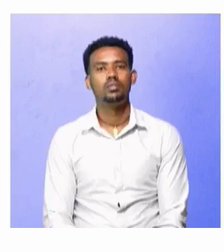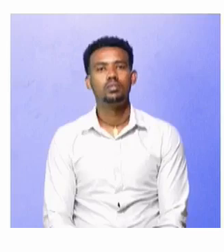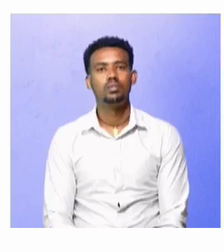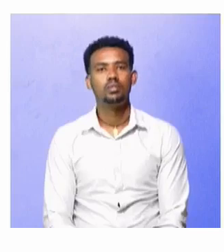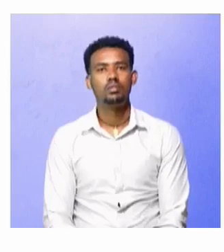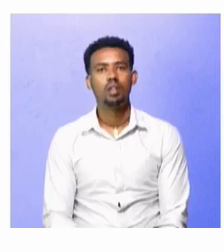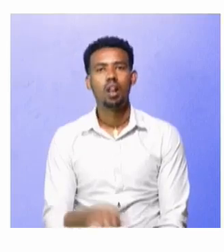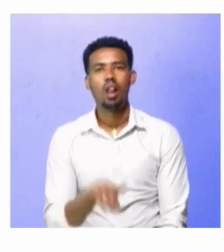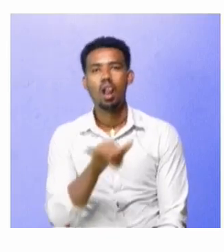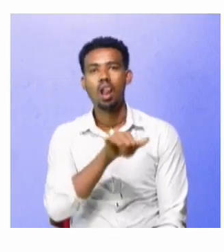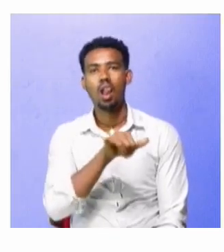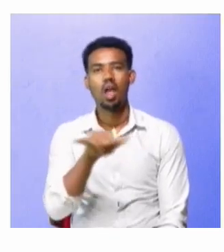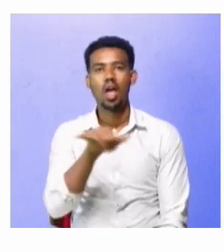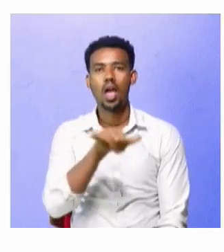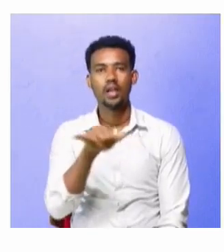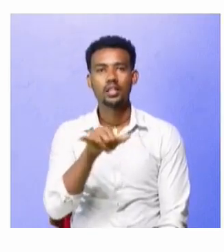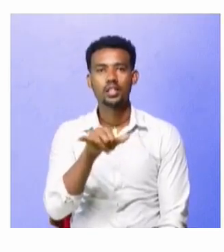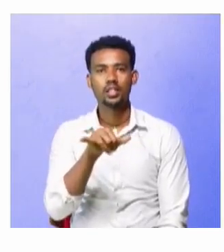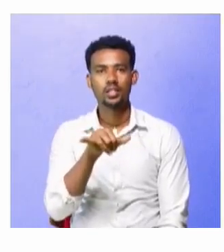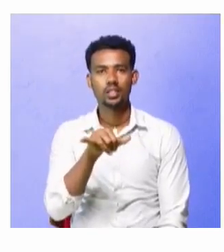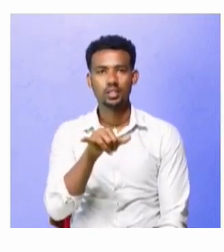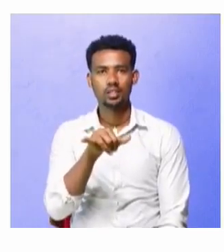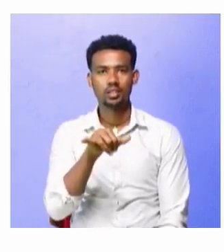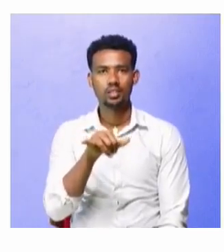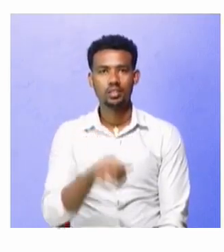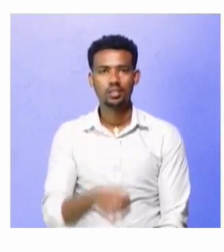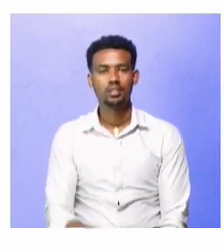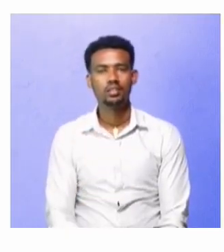like a